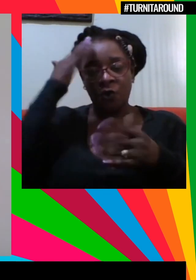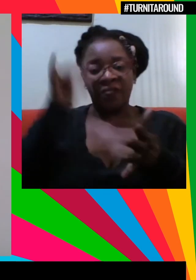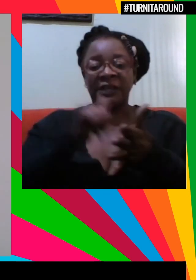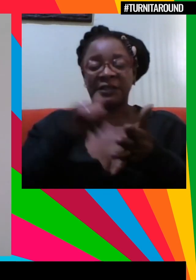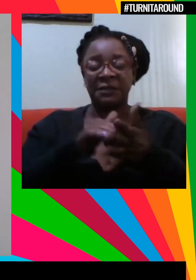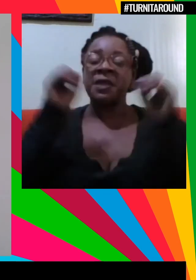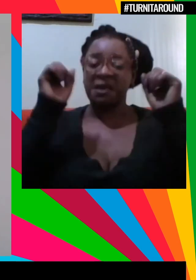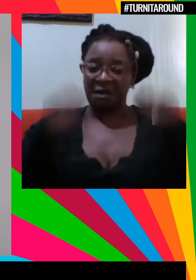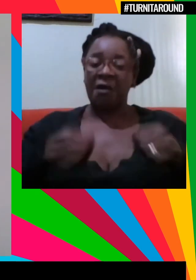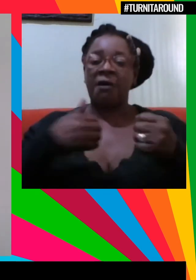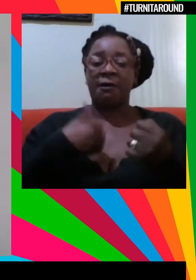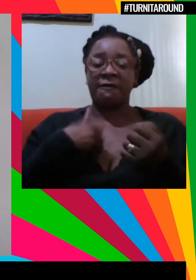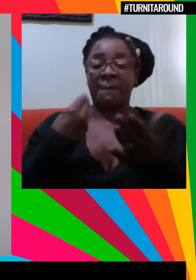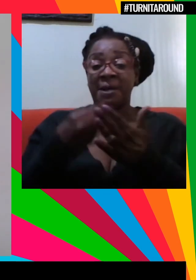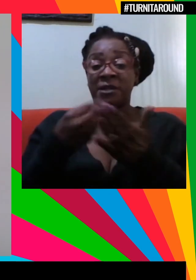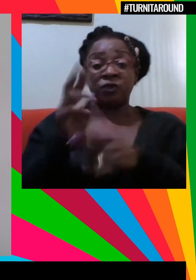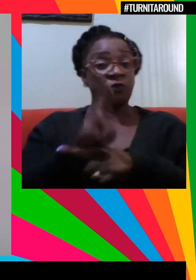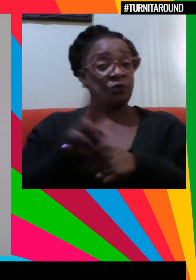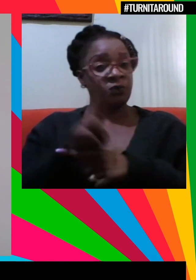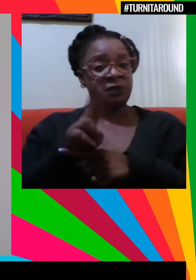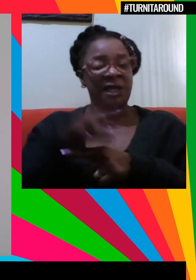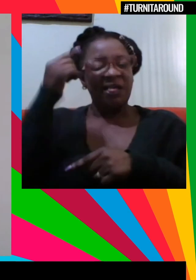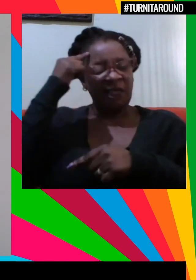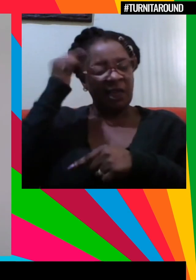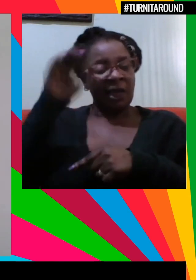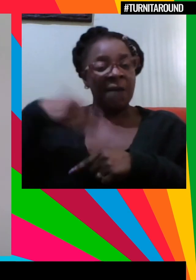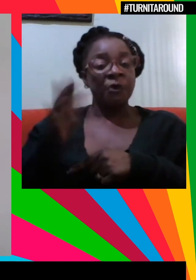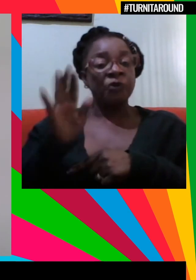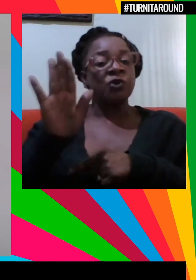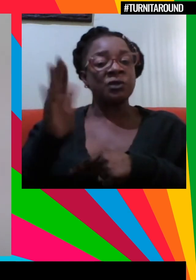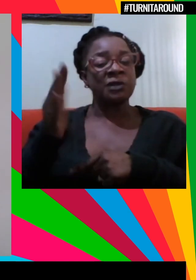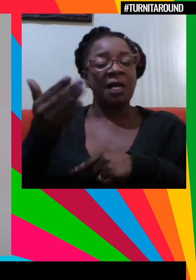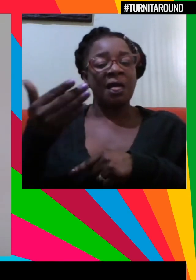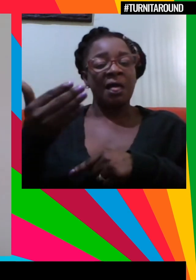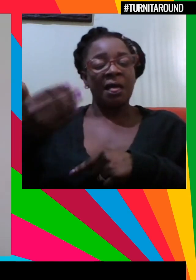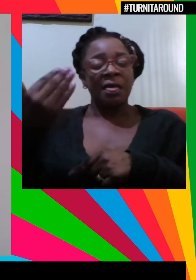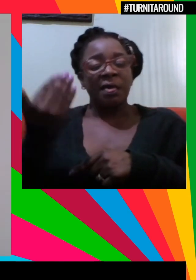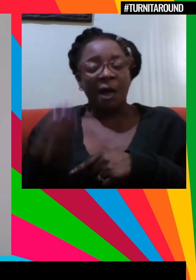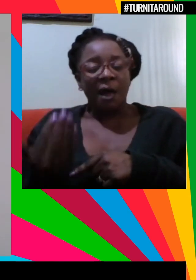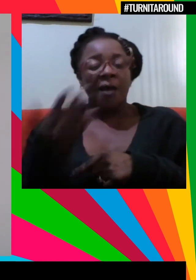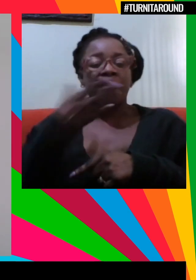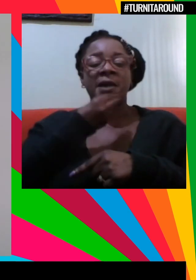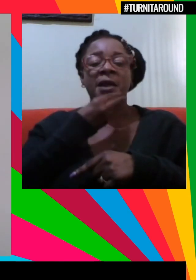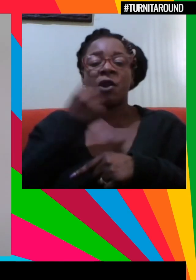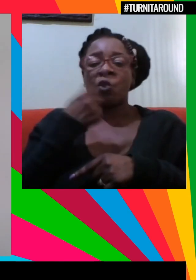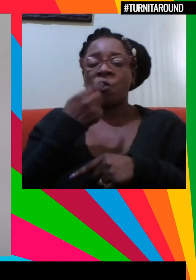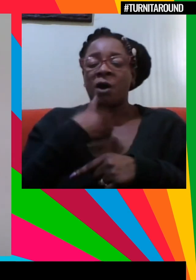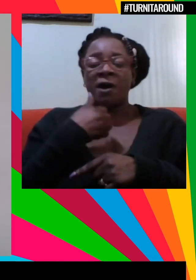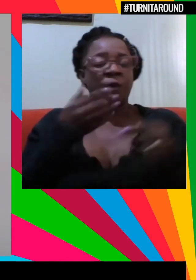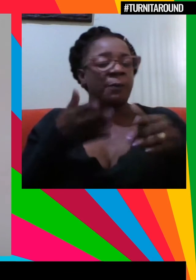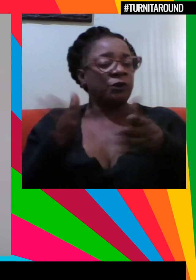table. Just think of those people, those young men that don't have any other